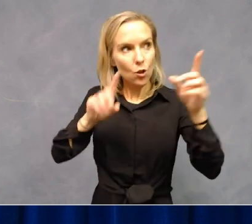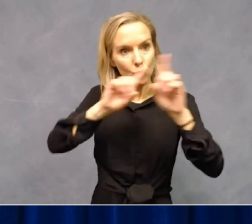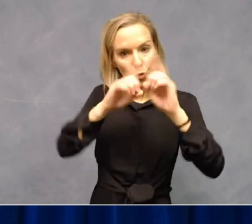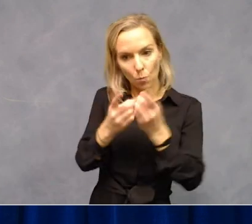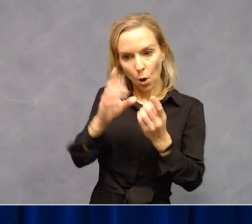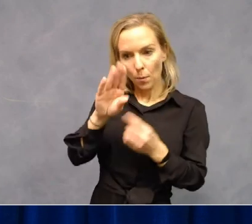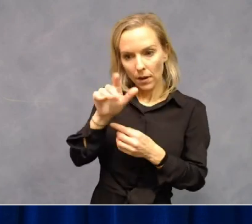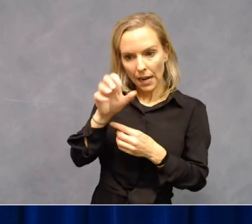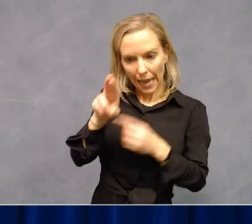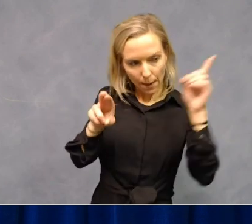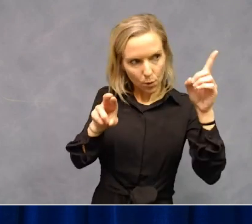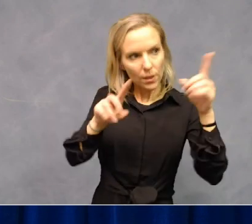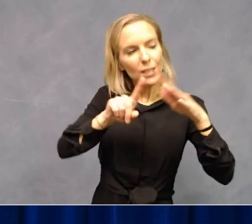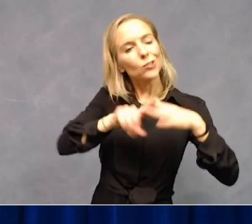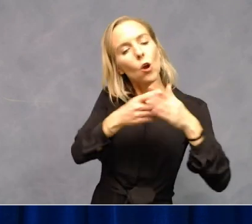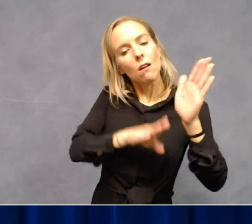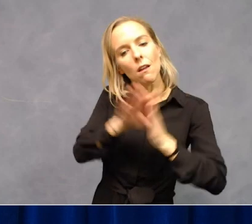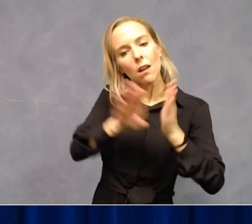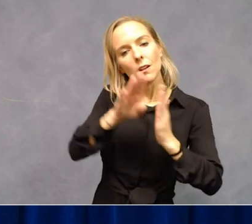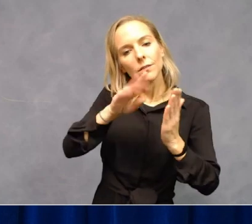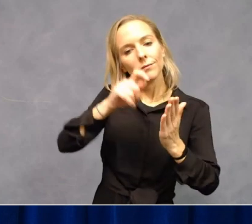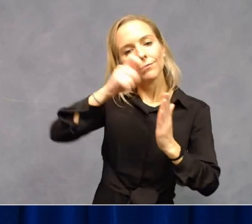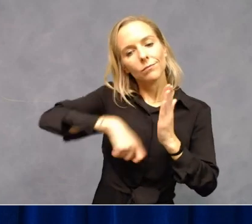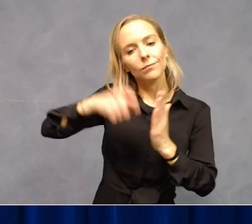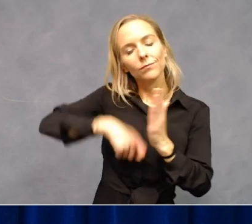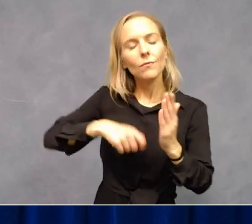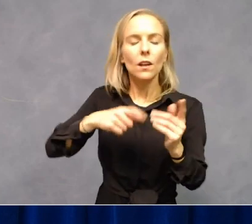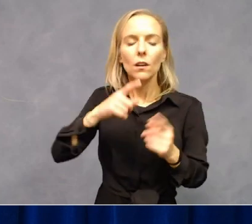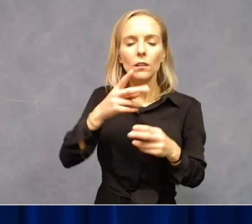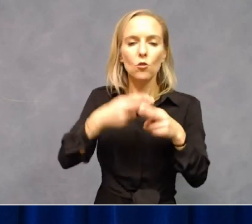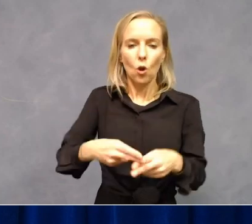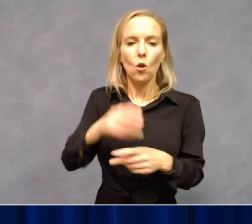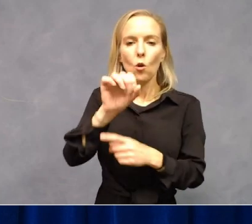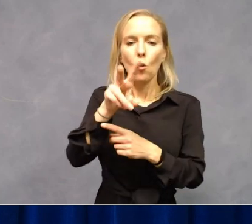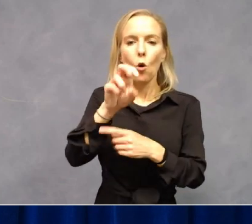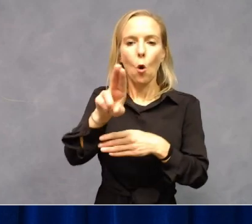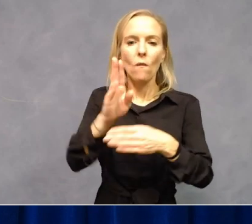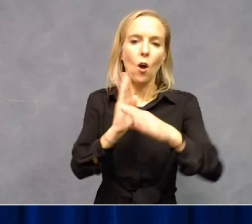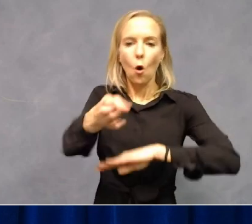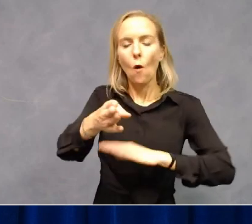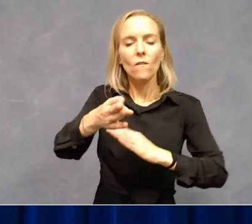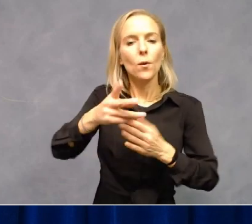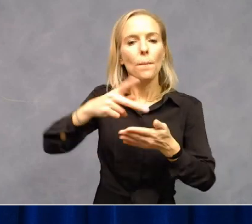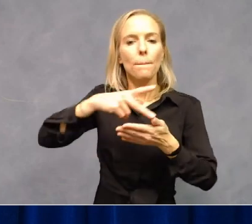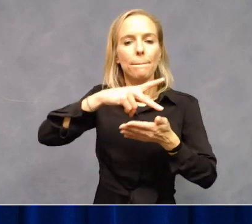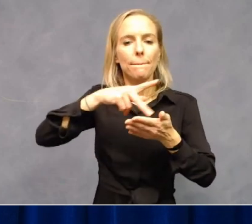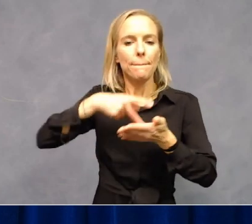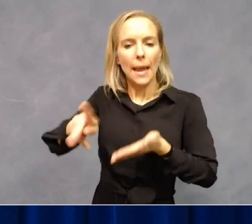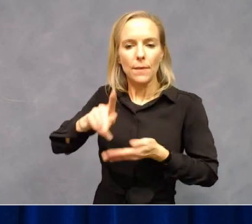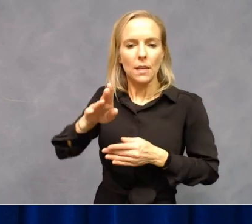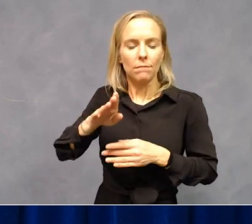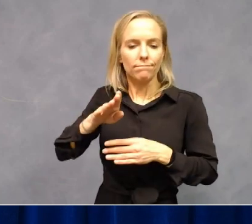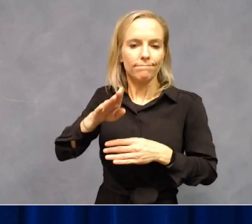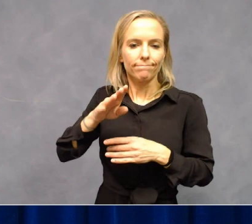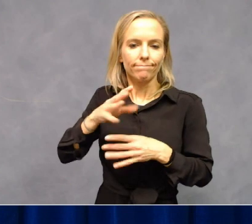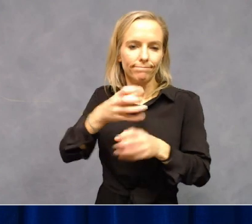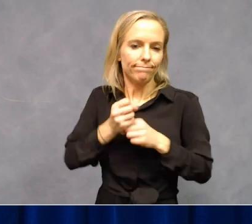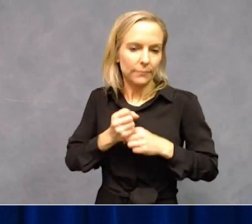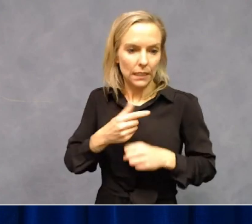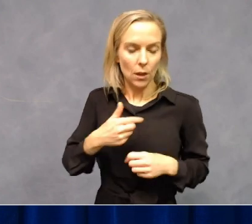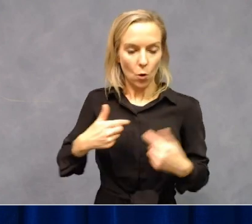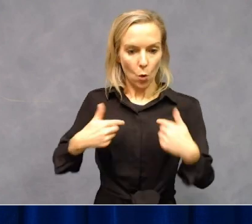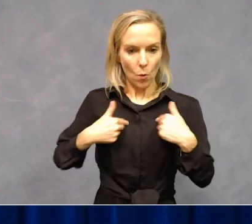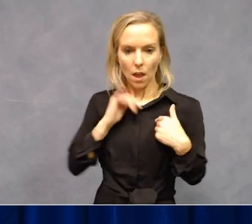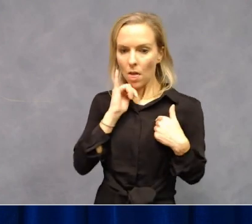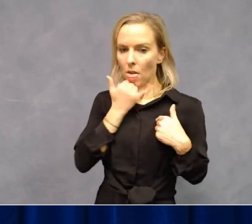writing what are called overpayment notices to let people know who had inadvertently received benefits under our mistaken interpretation that